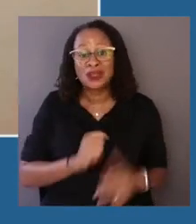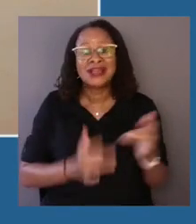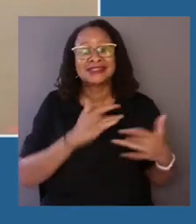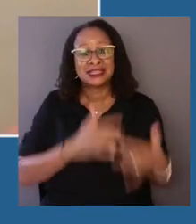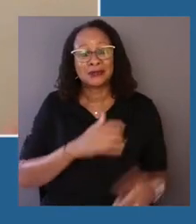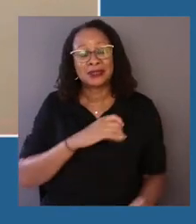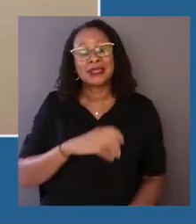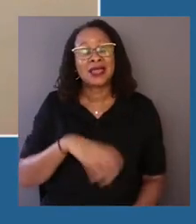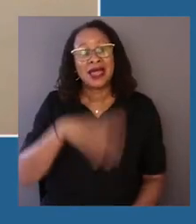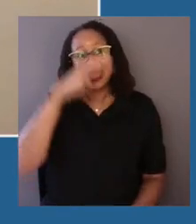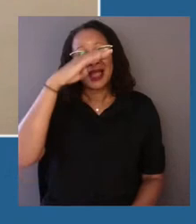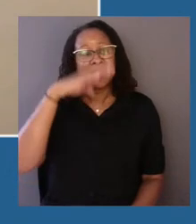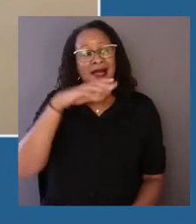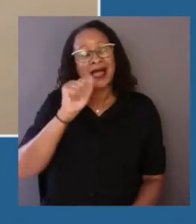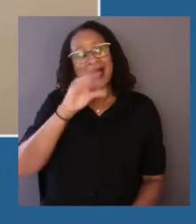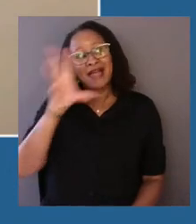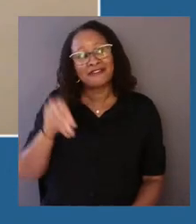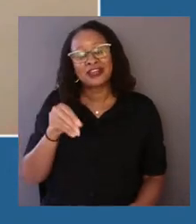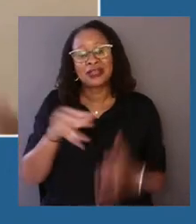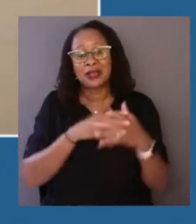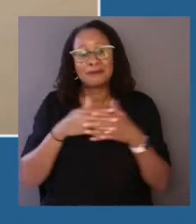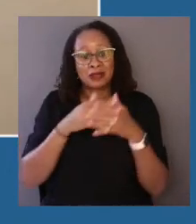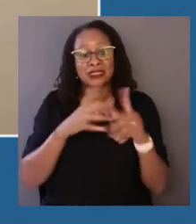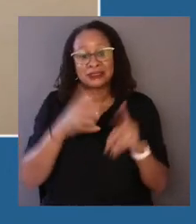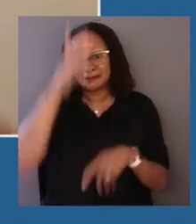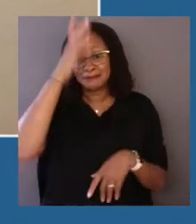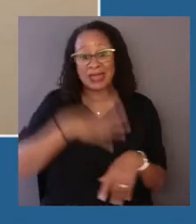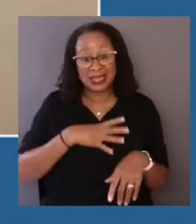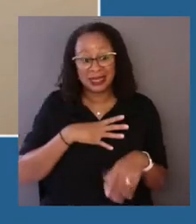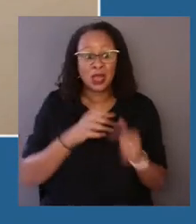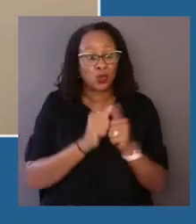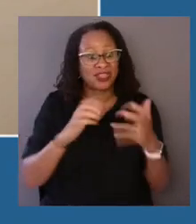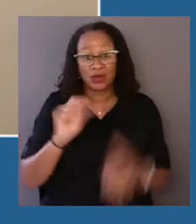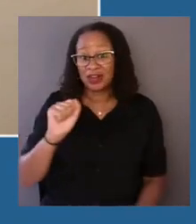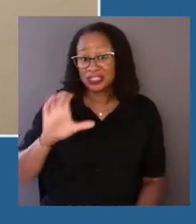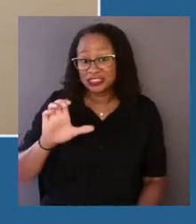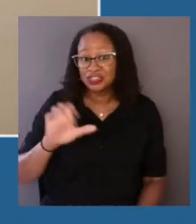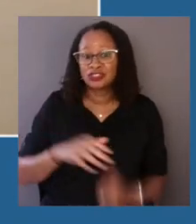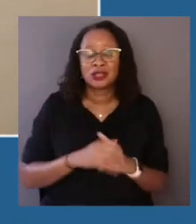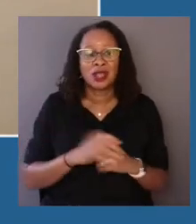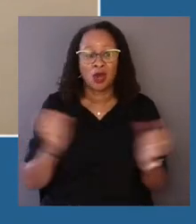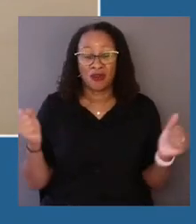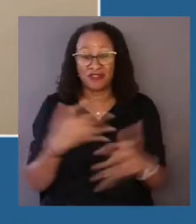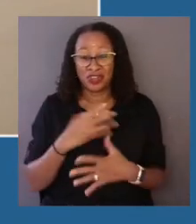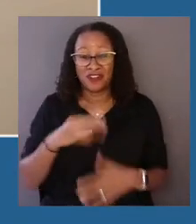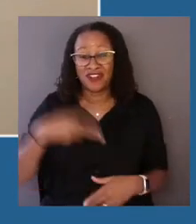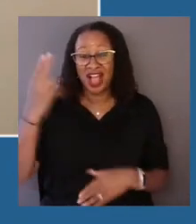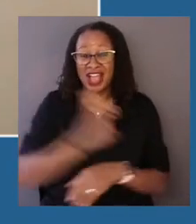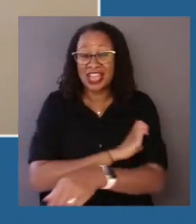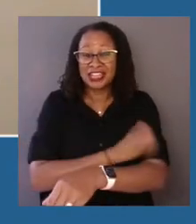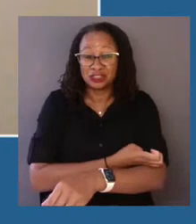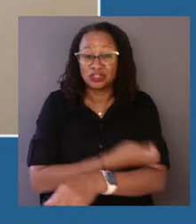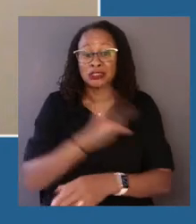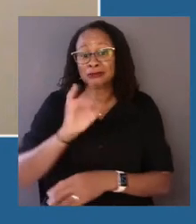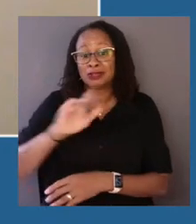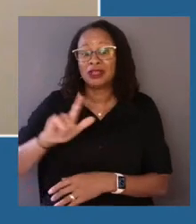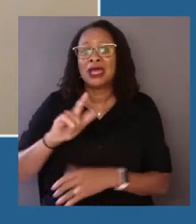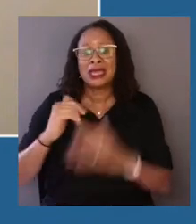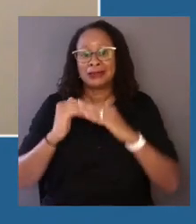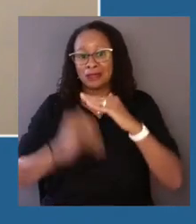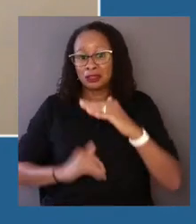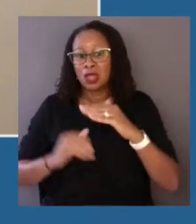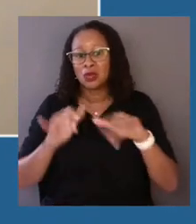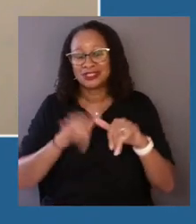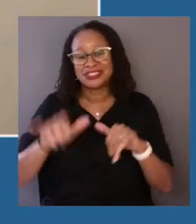in their apartments without access to cooling, or fearful of a high energy bill in substandard housing. Each of these